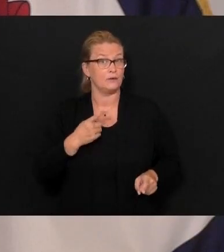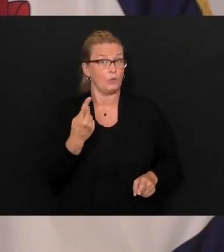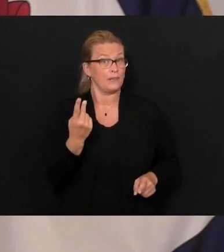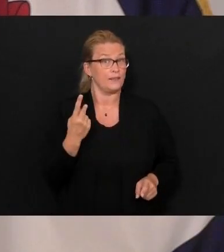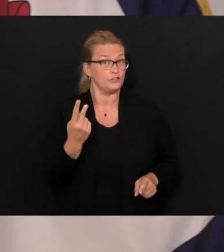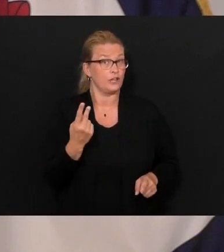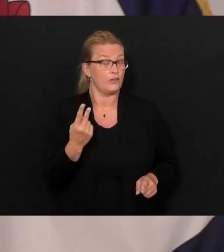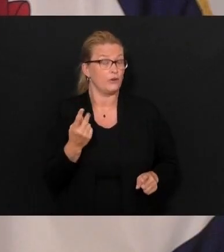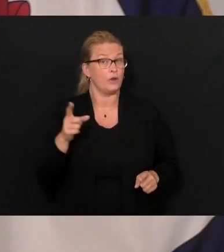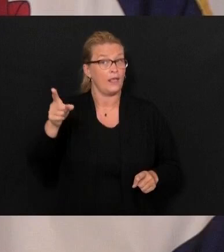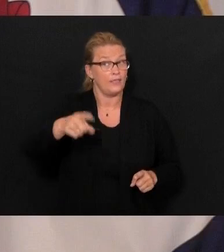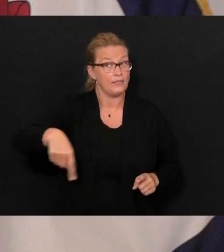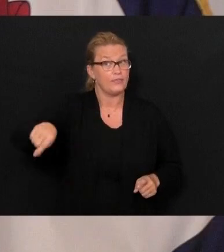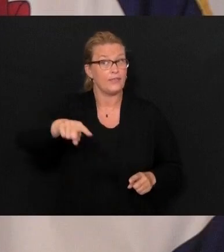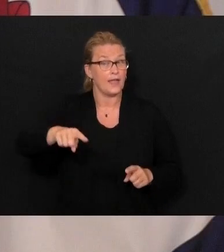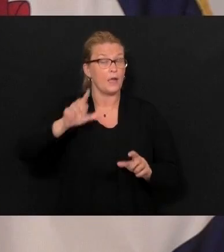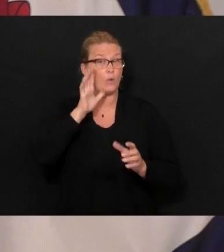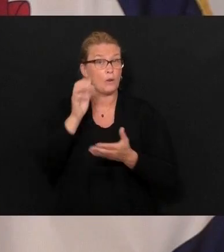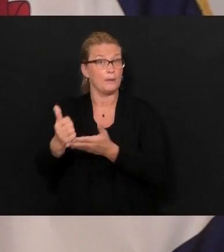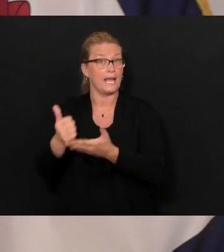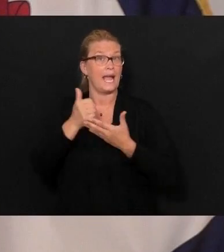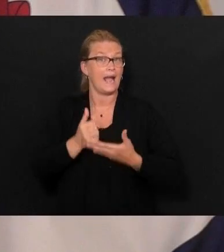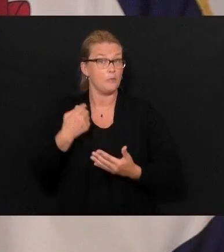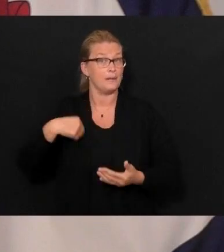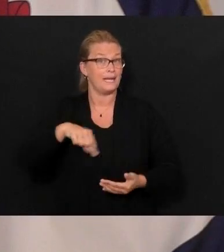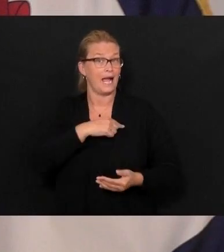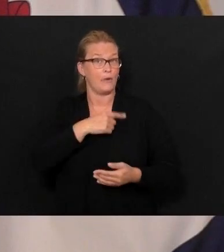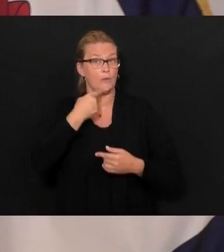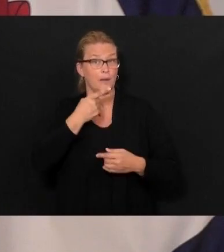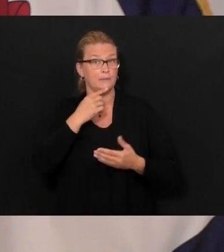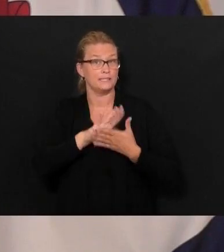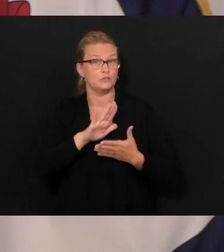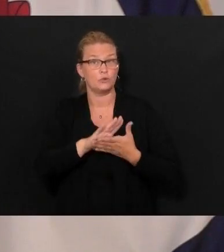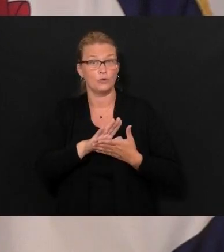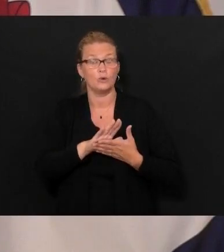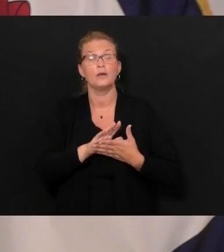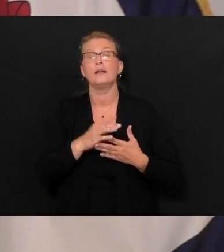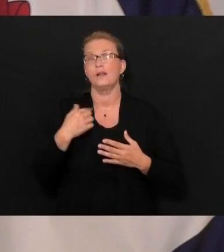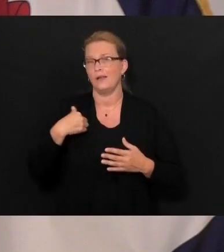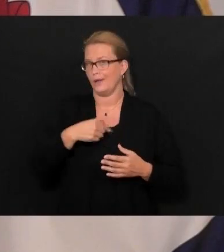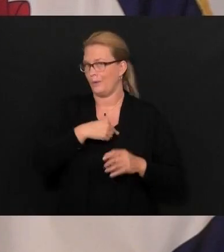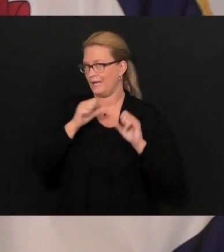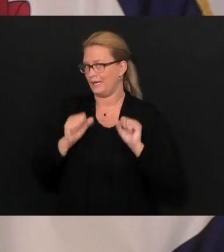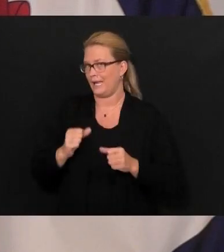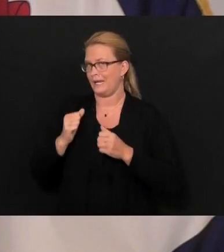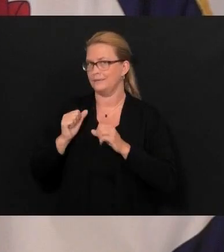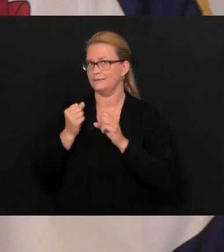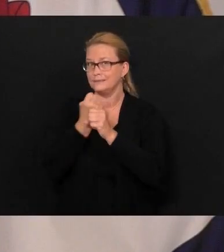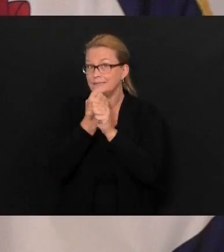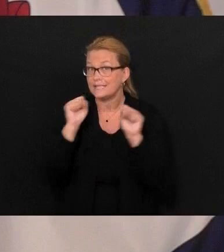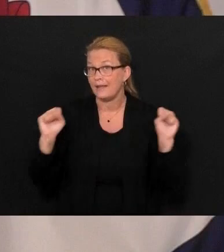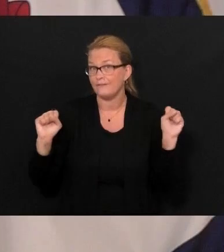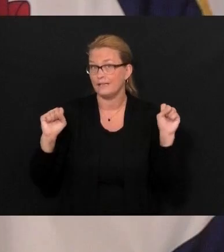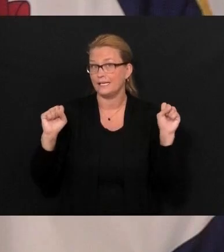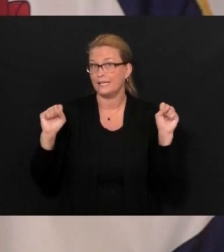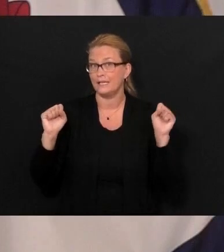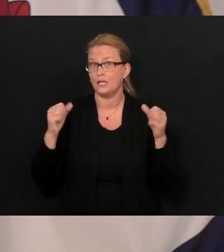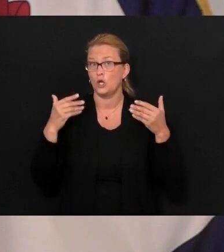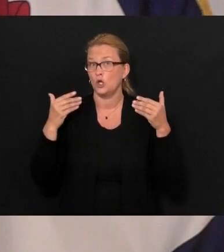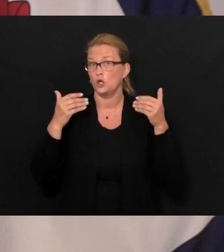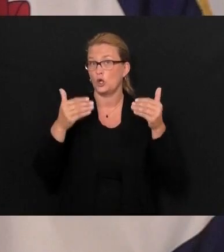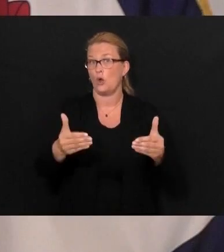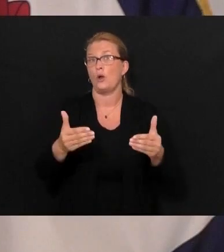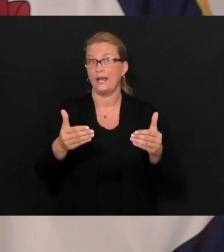they'll be doing things that'll be really helping our public school arm, and we'll be able to very safely go ahead